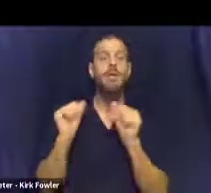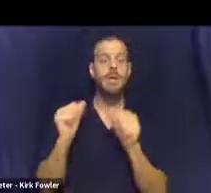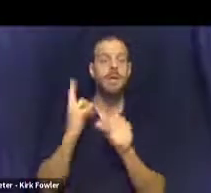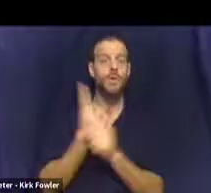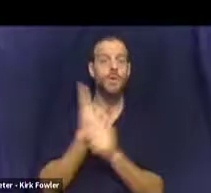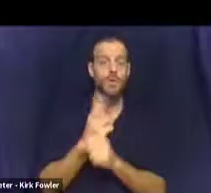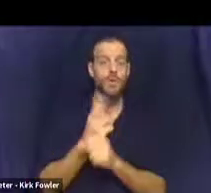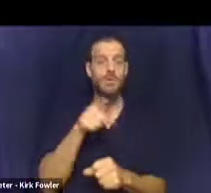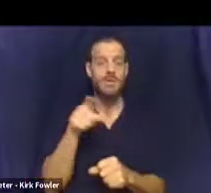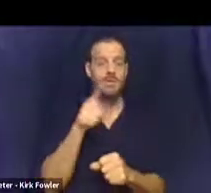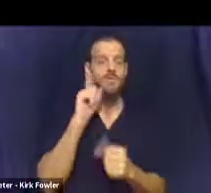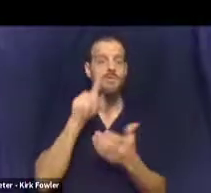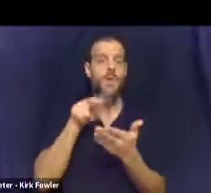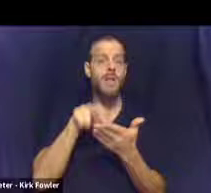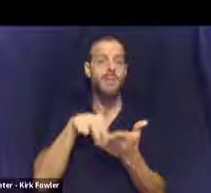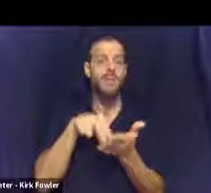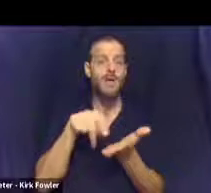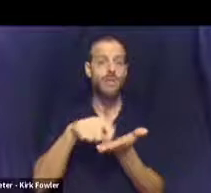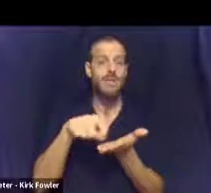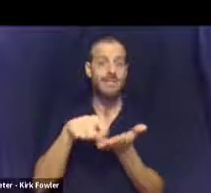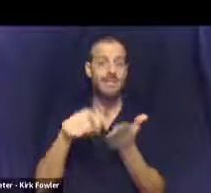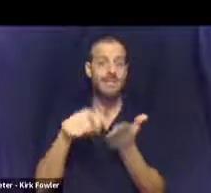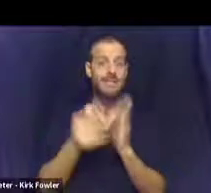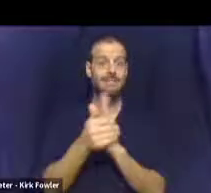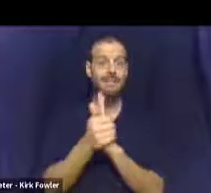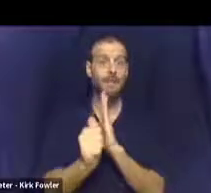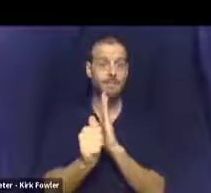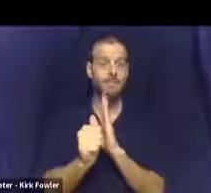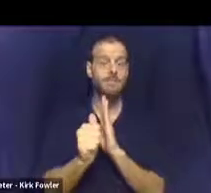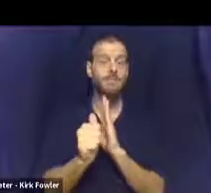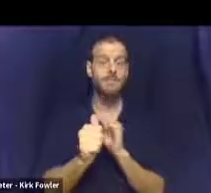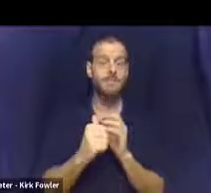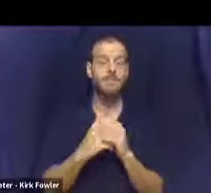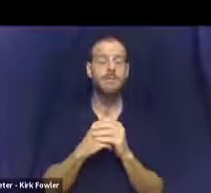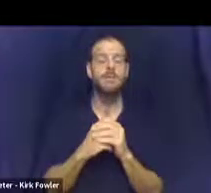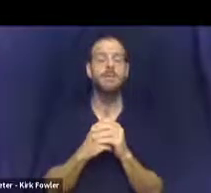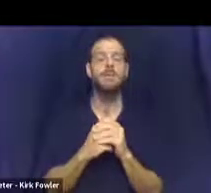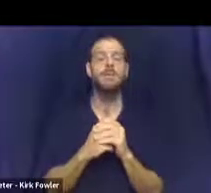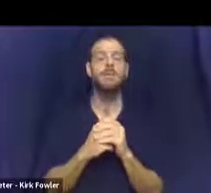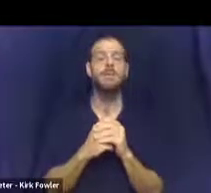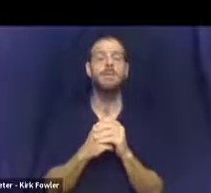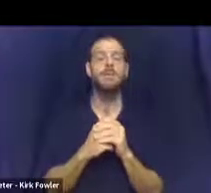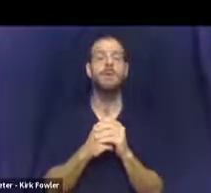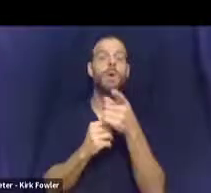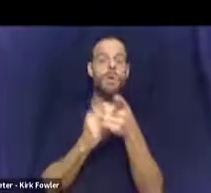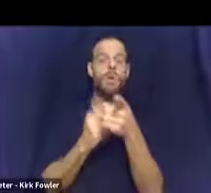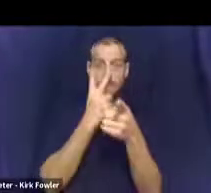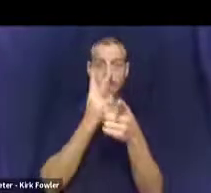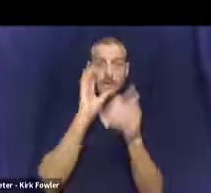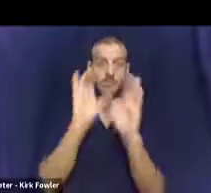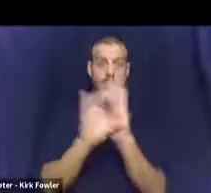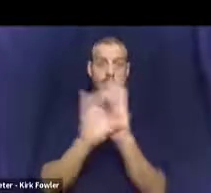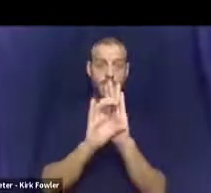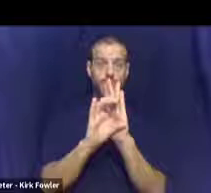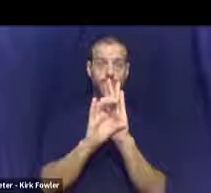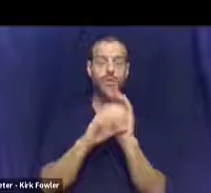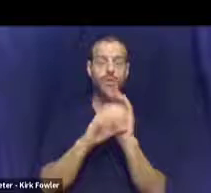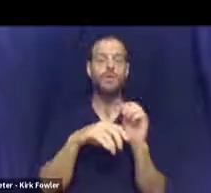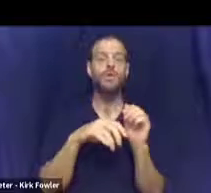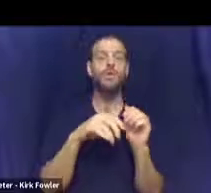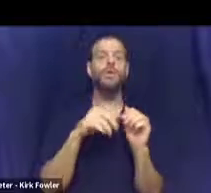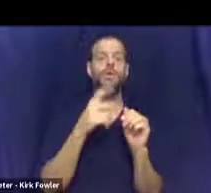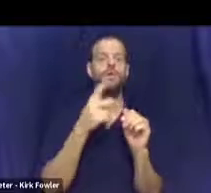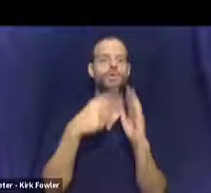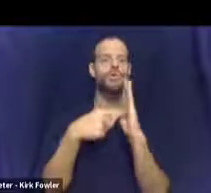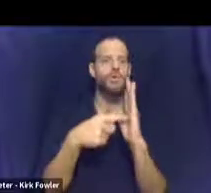the literacy skills like sequencing, which is often a goal for teachers. And so the pictures above says TJ is sequencing the cards for his meal prep